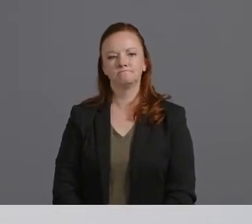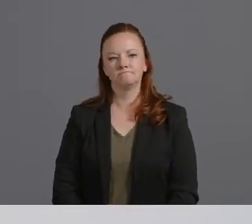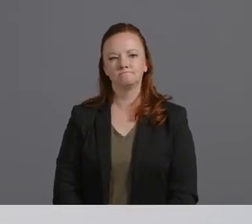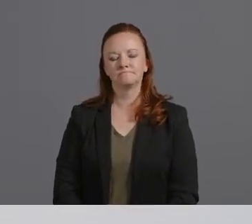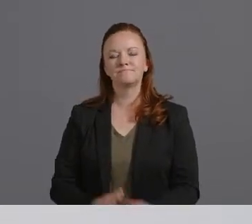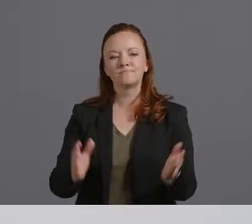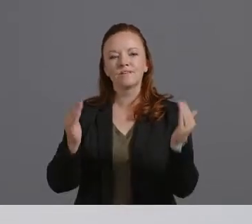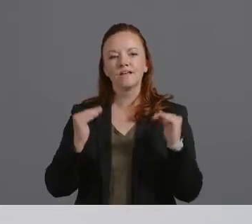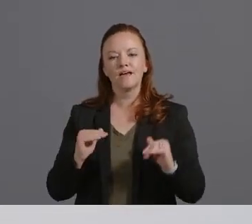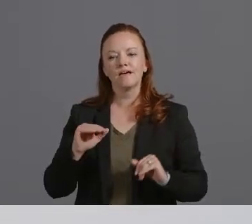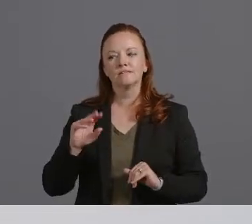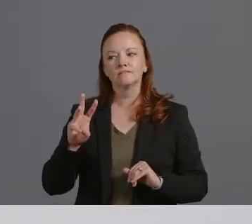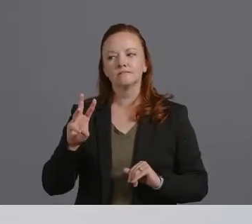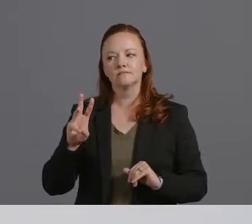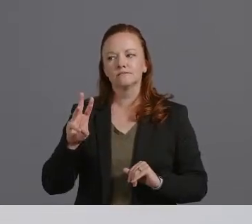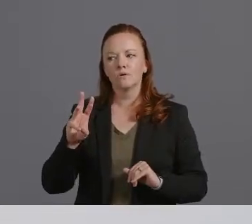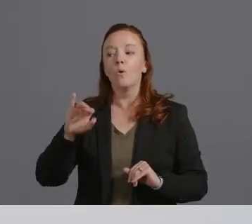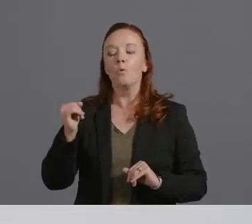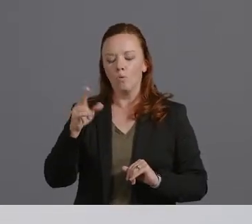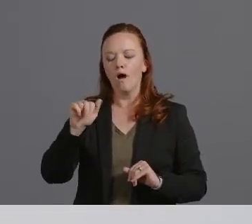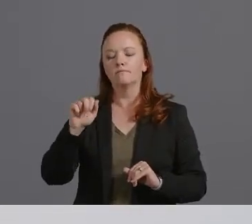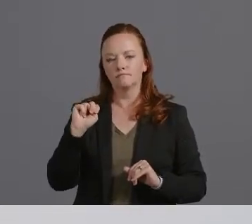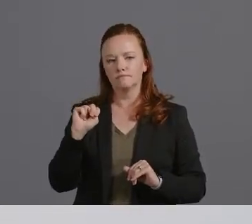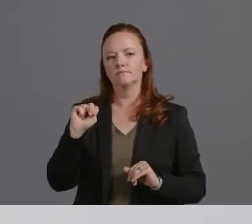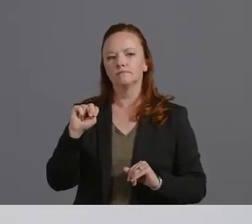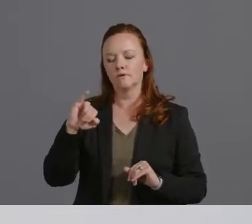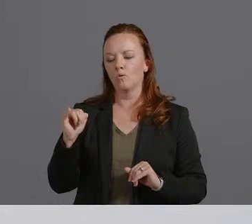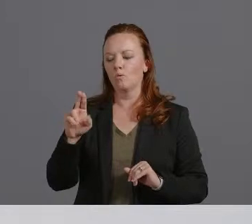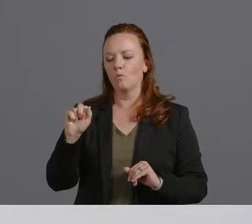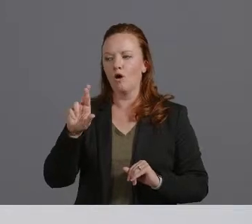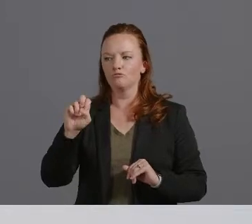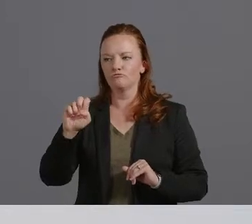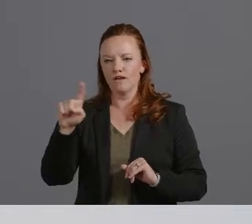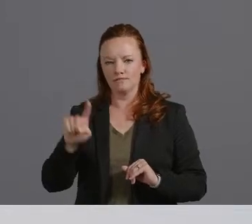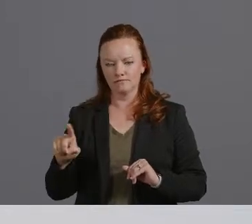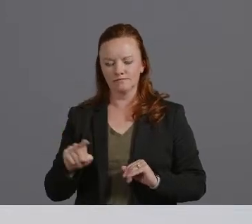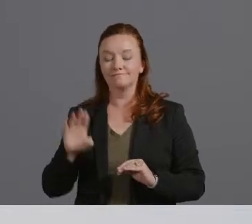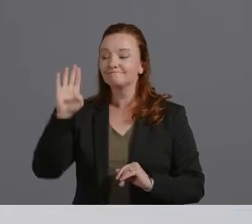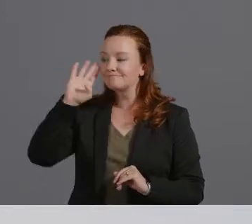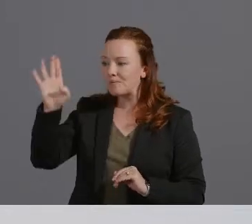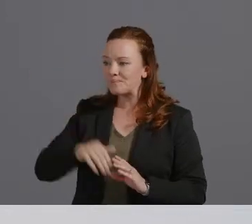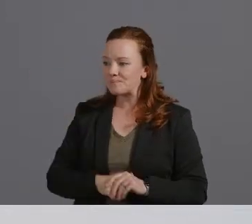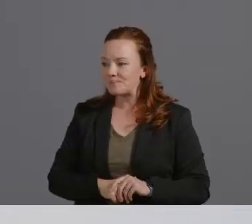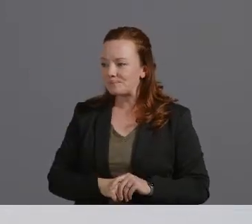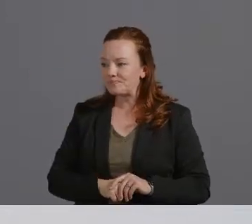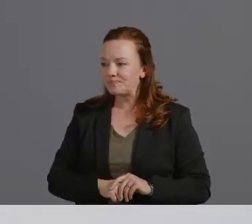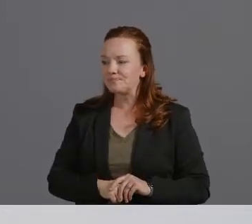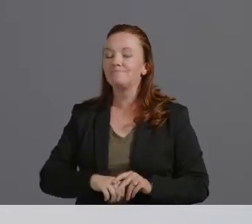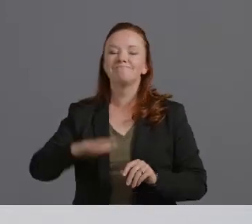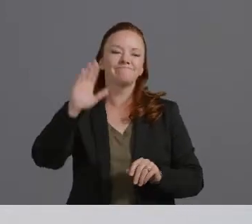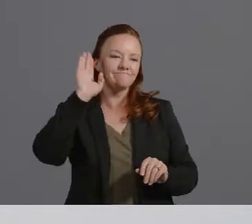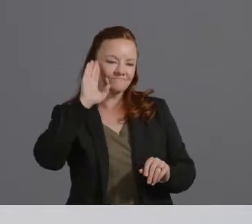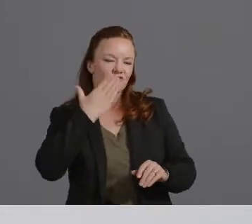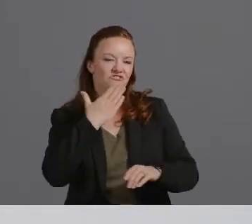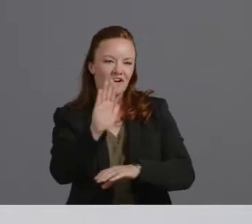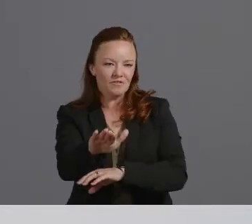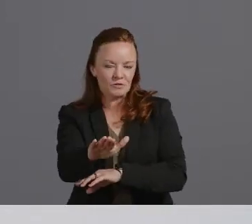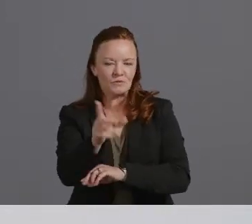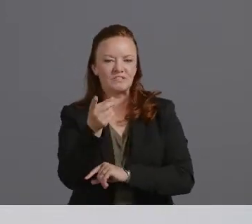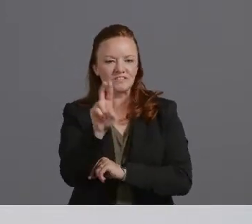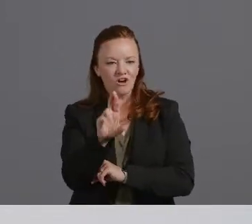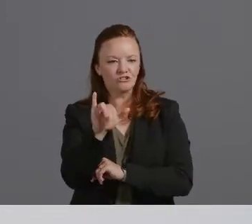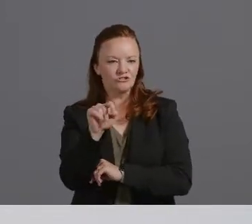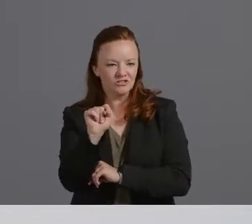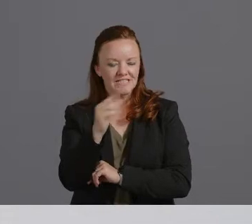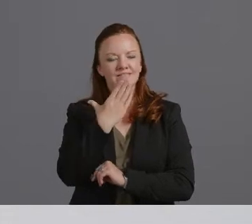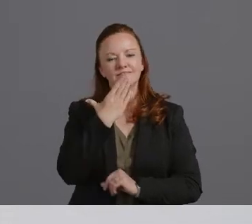Okay, next is Juan Juarez. Hi, Juan. Hi there, good afternoon, doctor. Thank